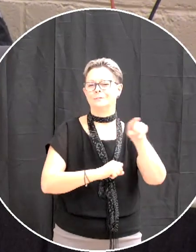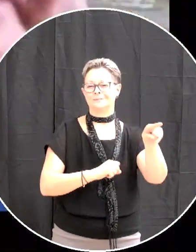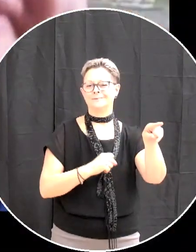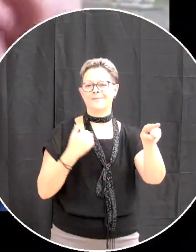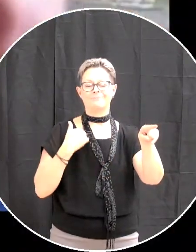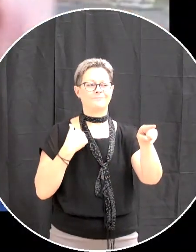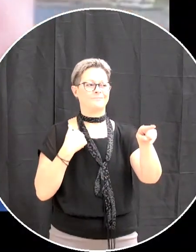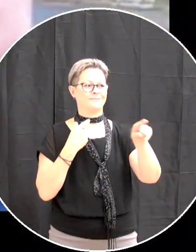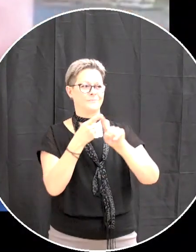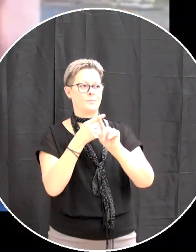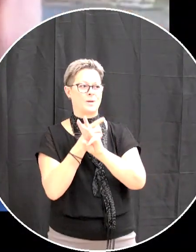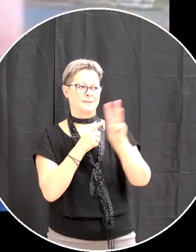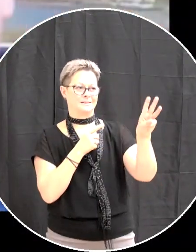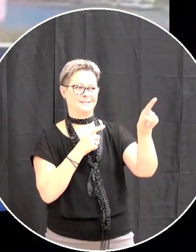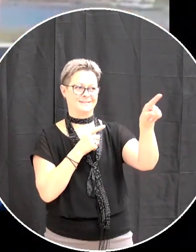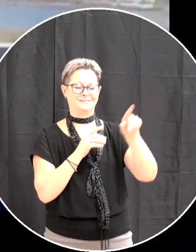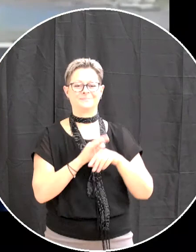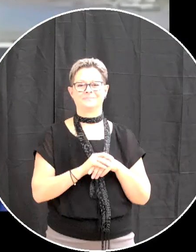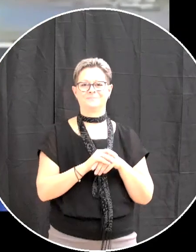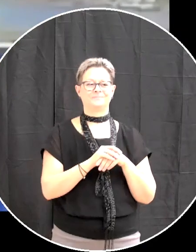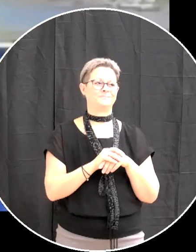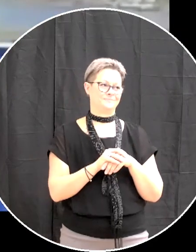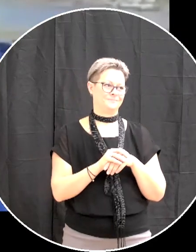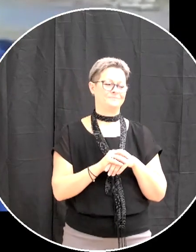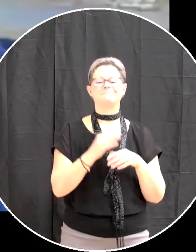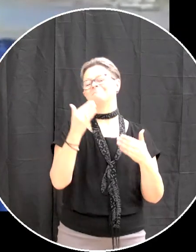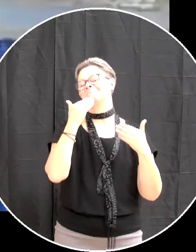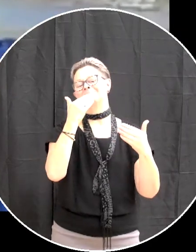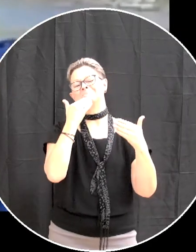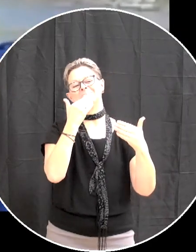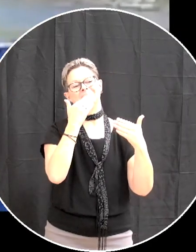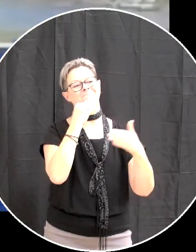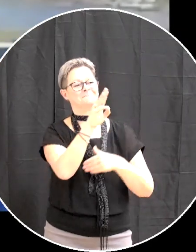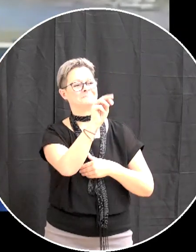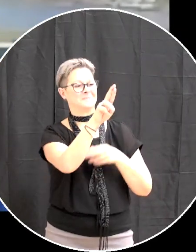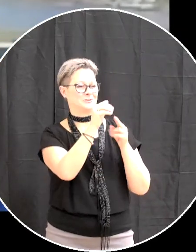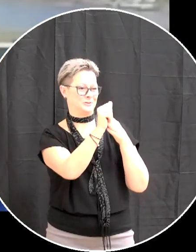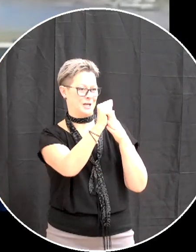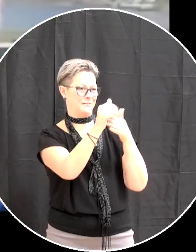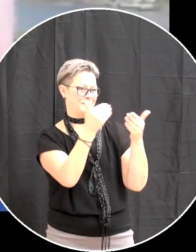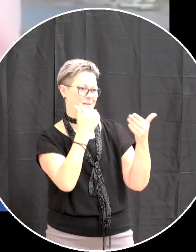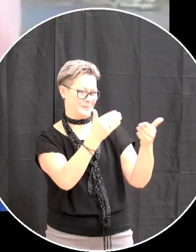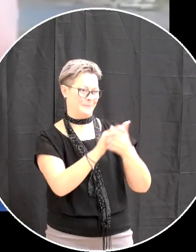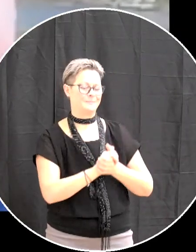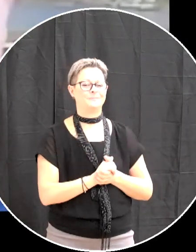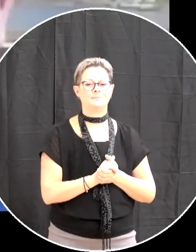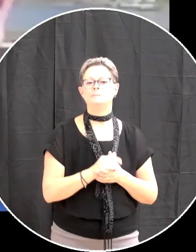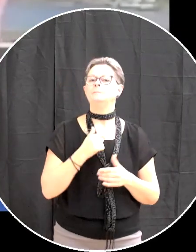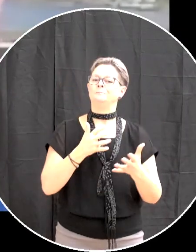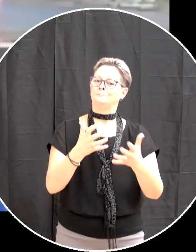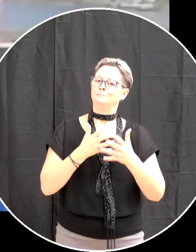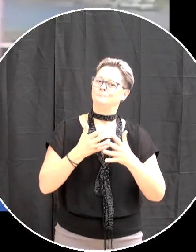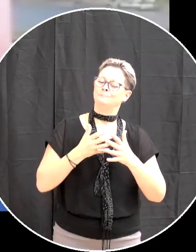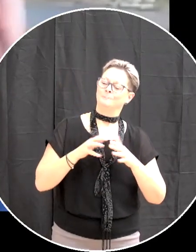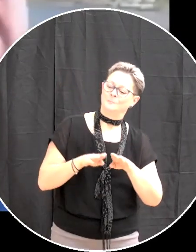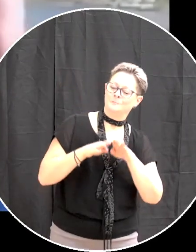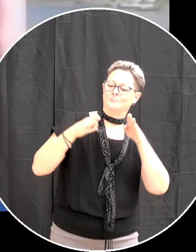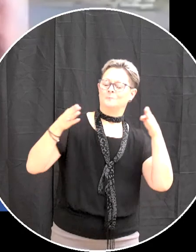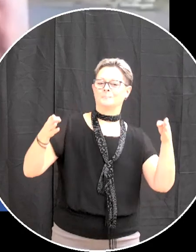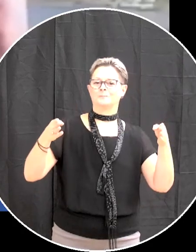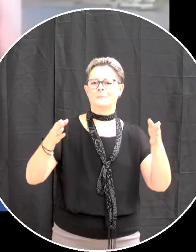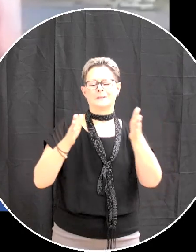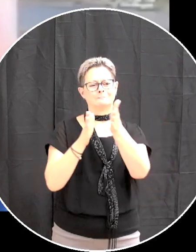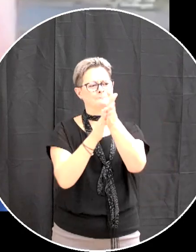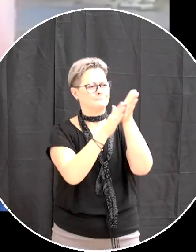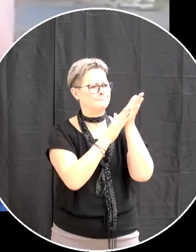Hey, thank you so much, Mr. Chair. I'd like to start by commending all those